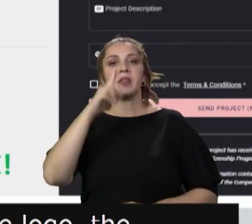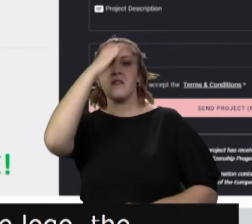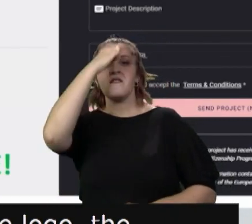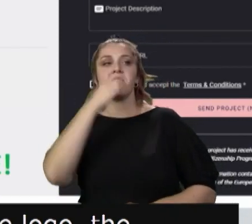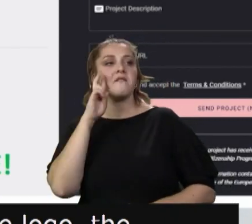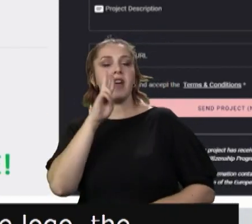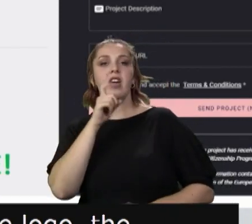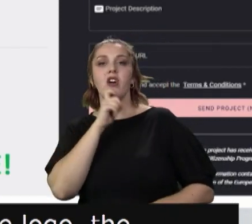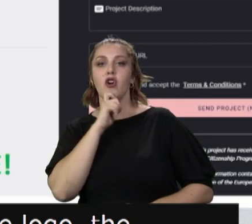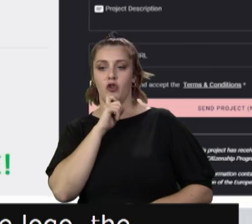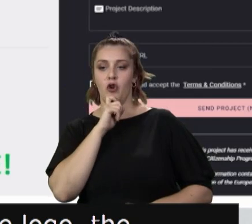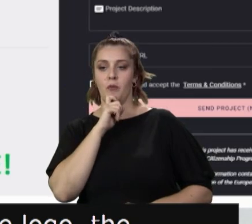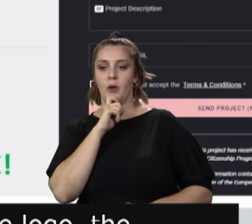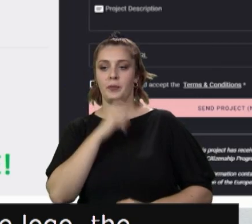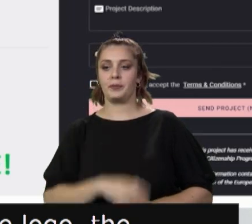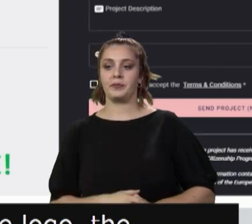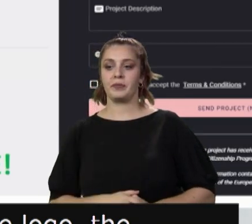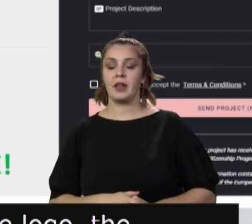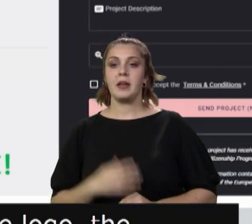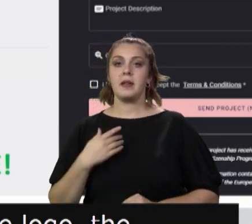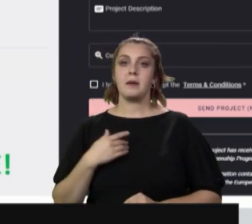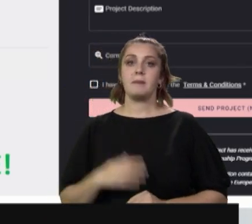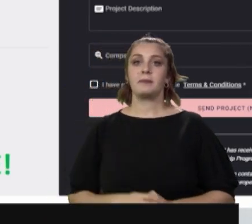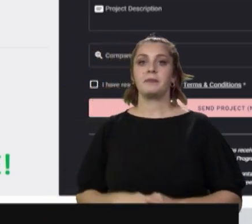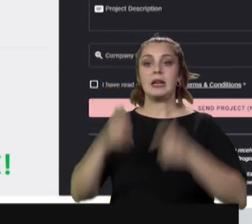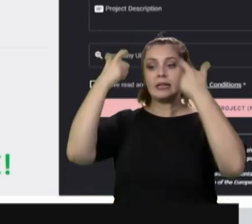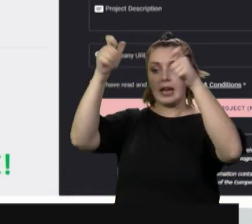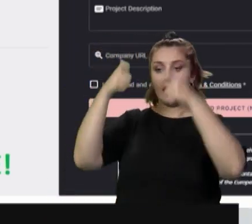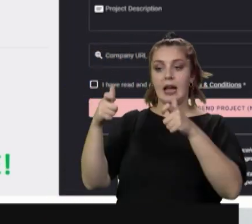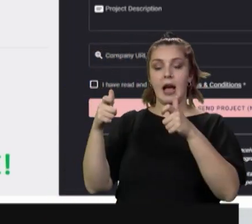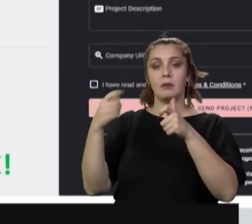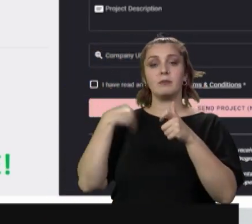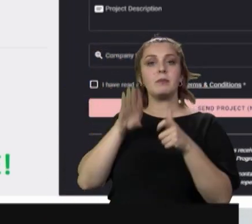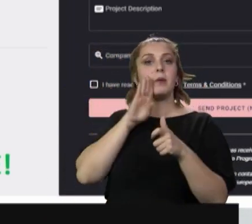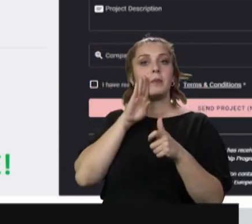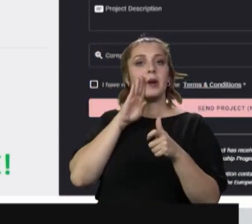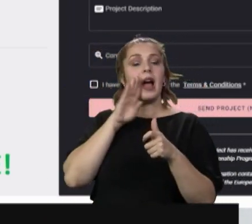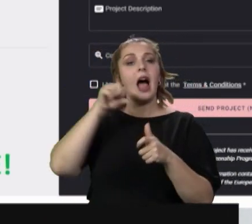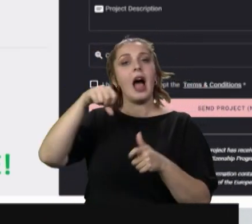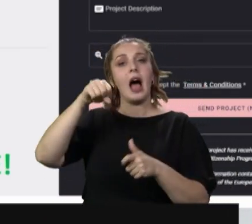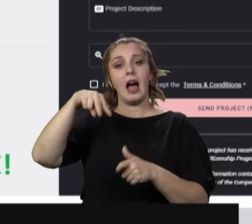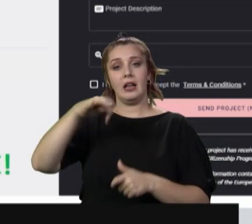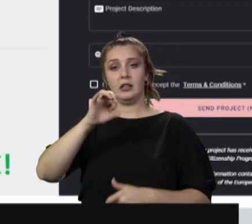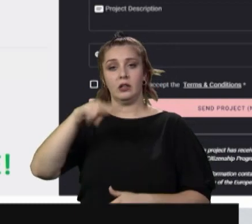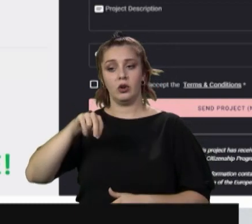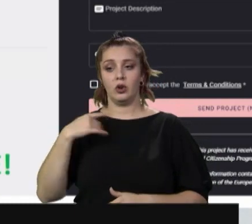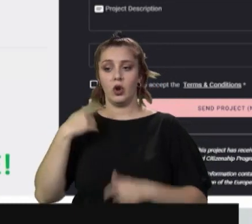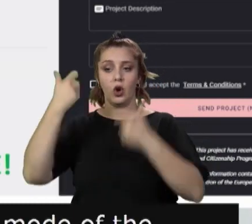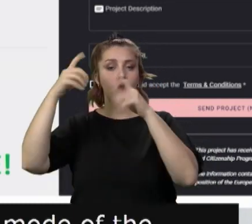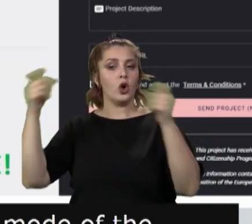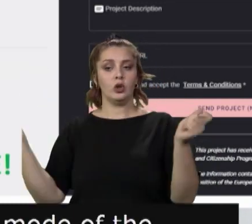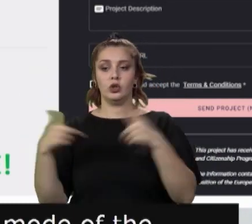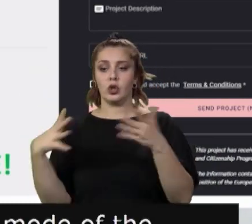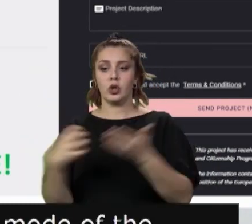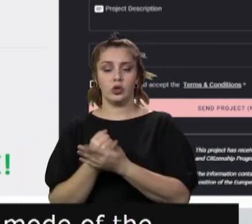Here you can see the interface of this manual mode of the mapping tool that we mentioned before. And